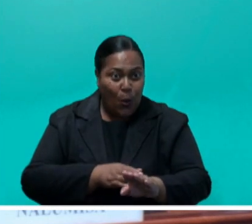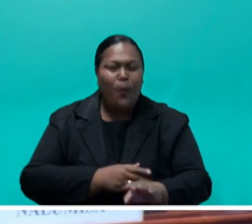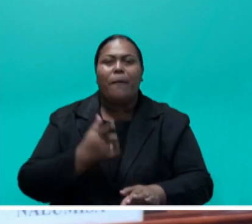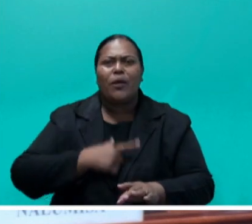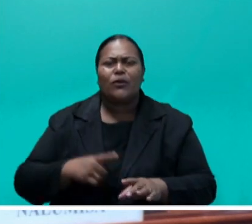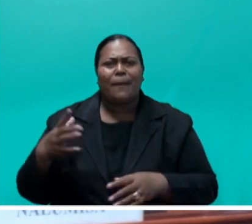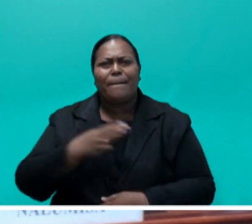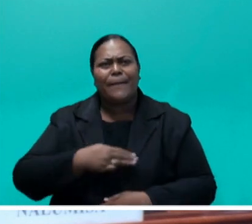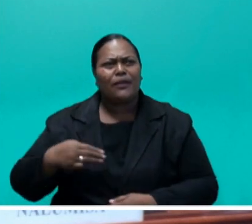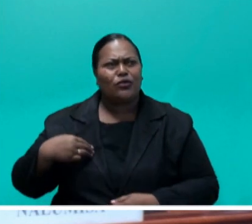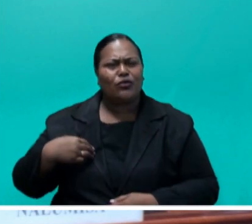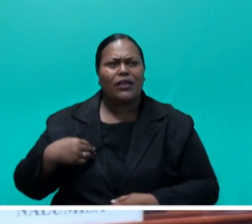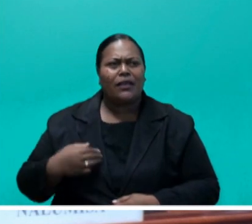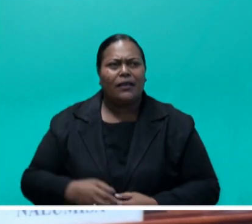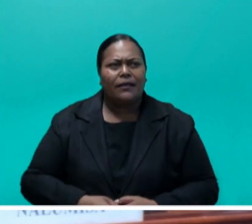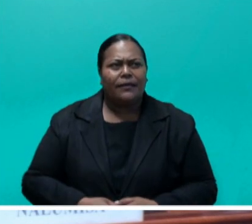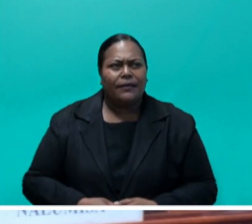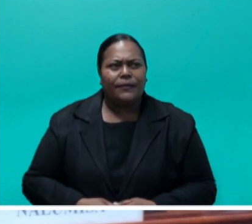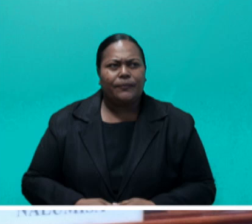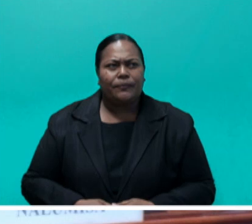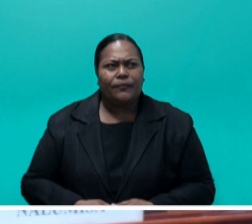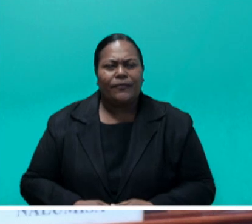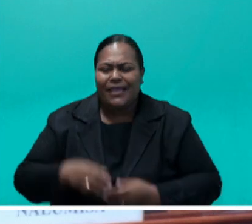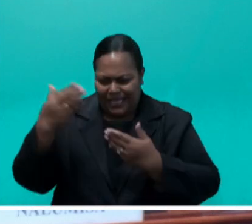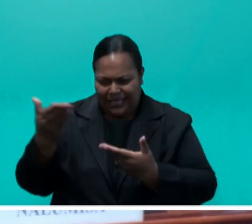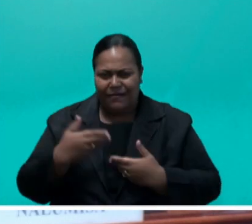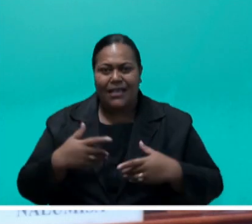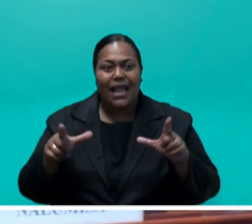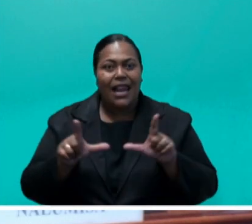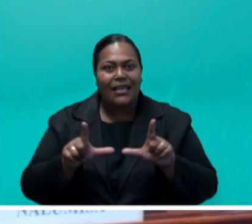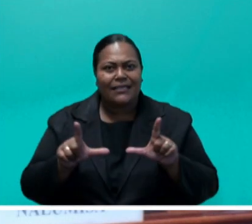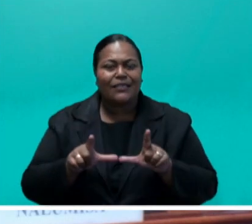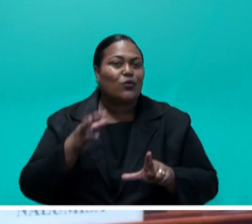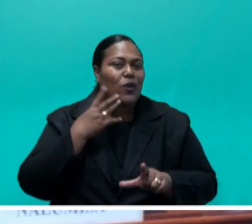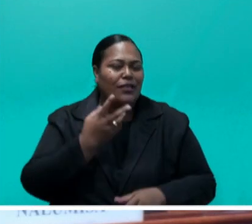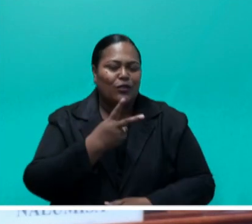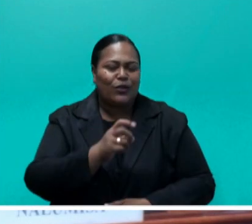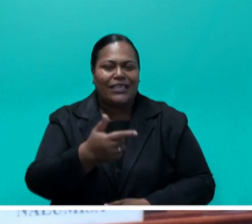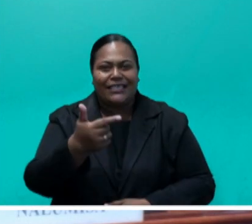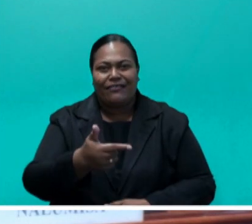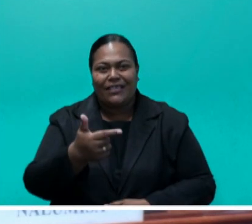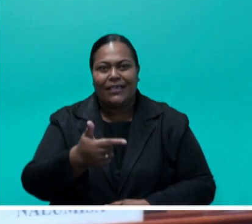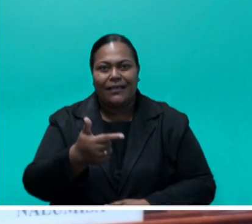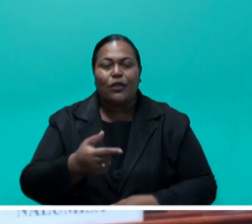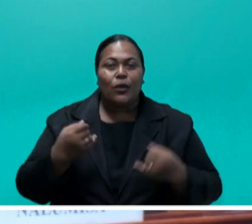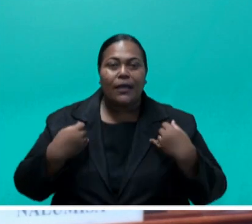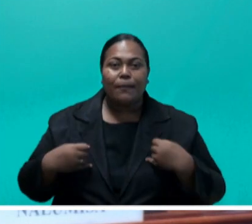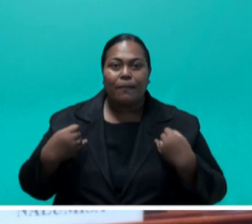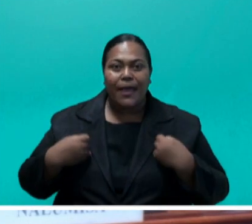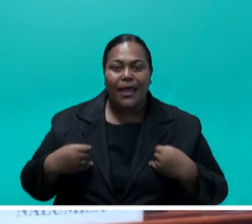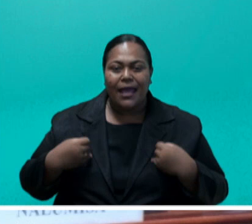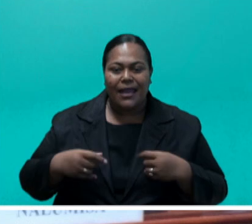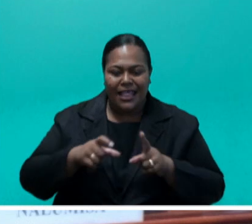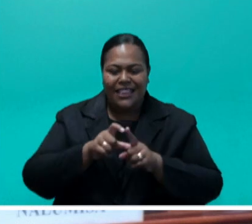granted an official operating license in 2017 to implement the DEAR